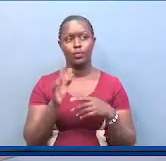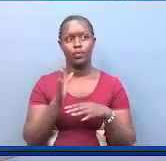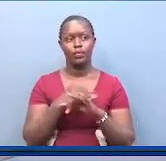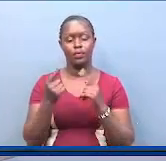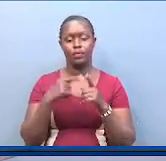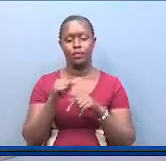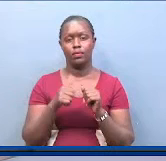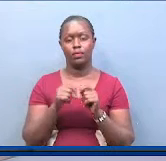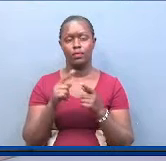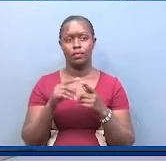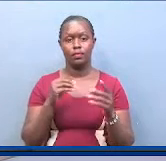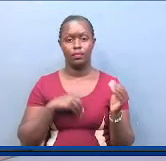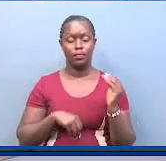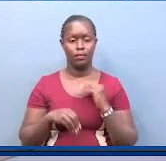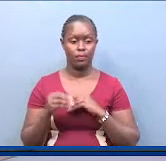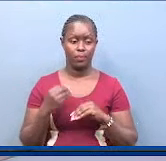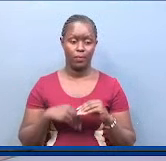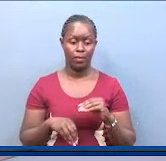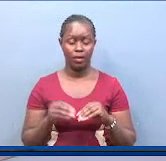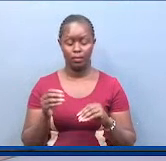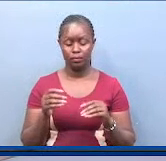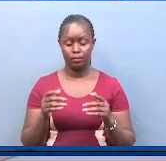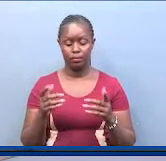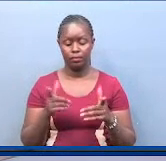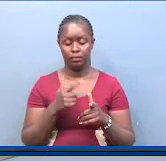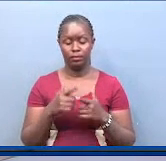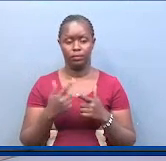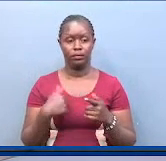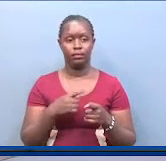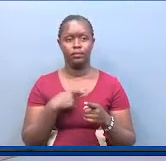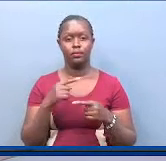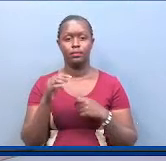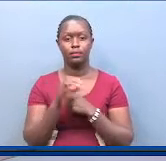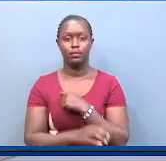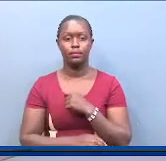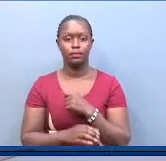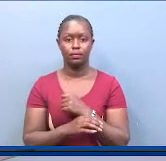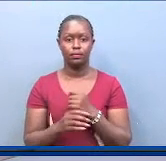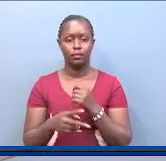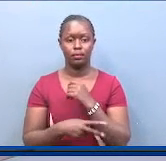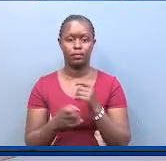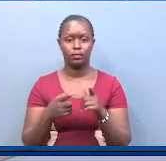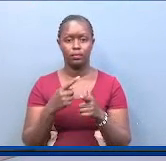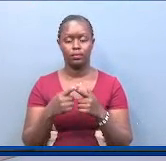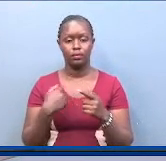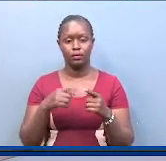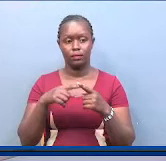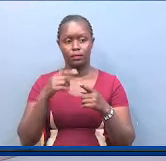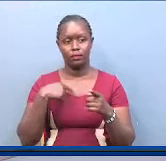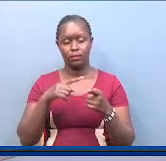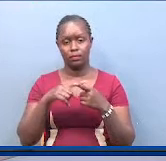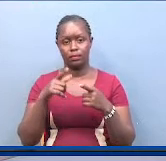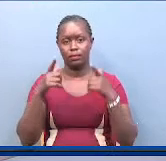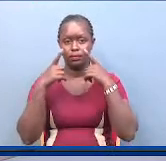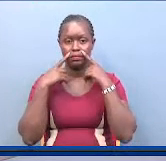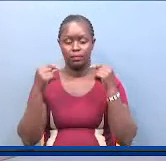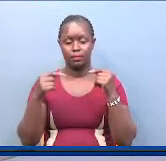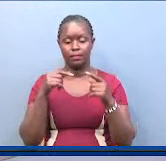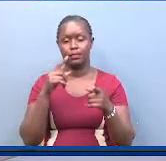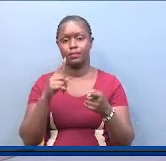about corruption and not leaving the country to a thief, it's a case of a cat chasing its own